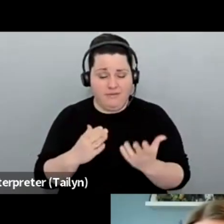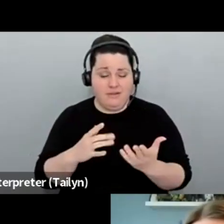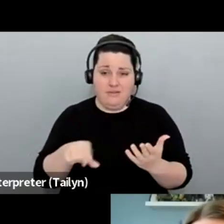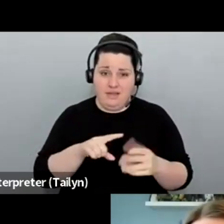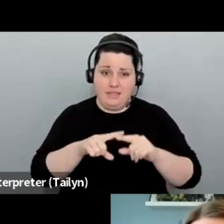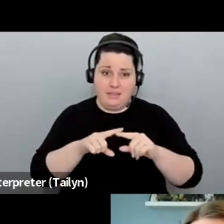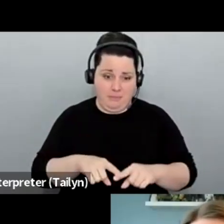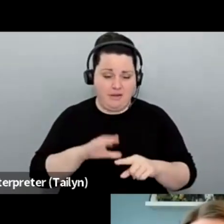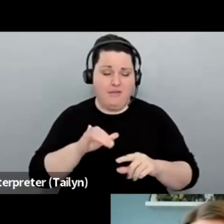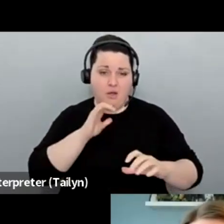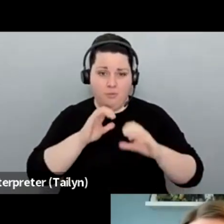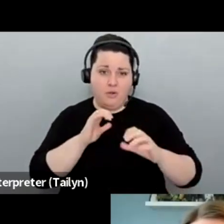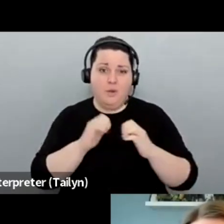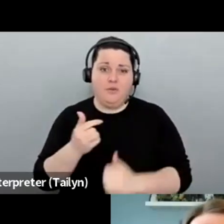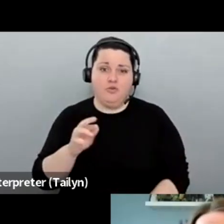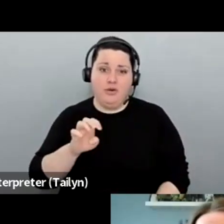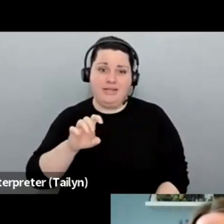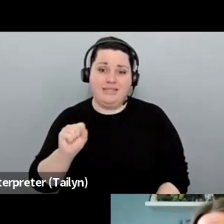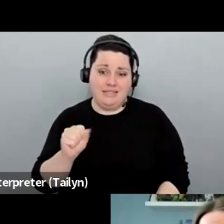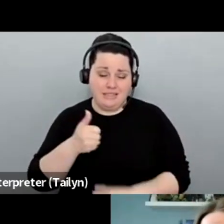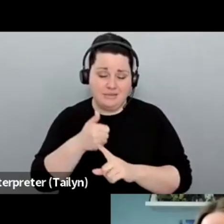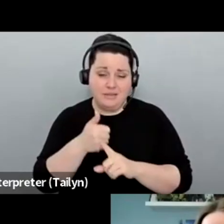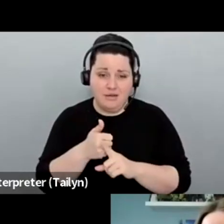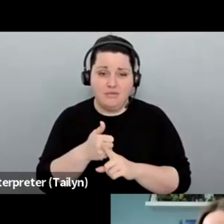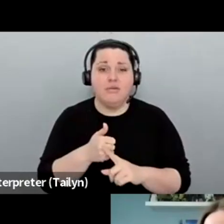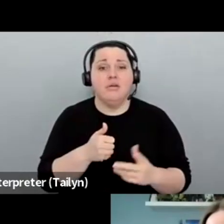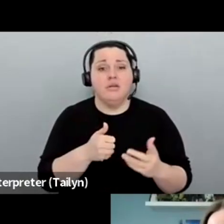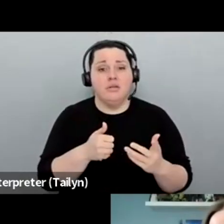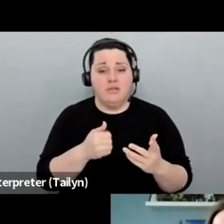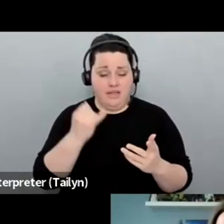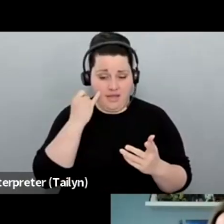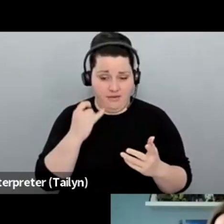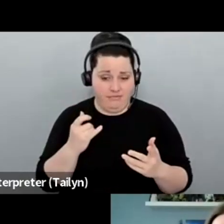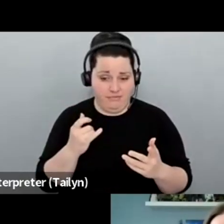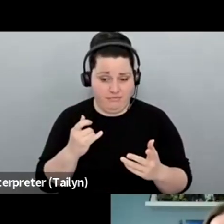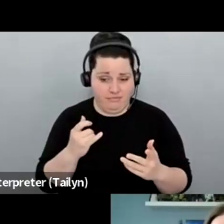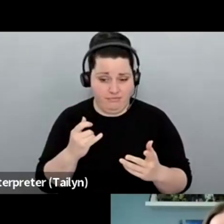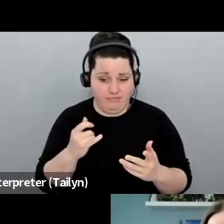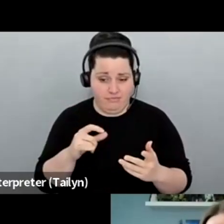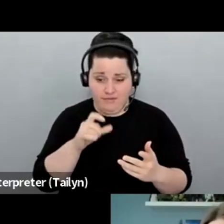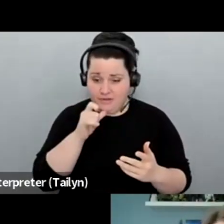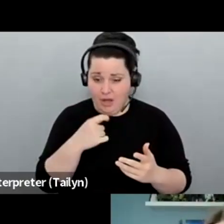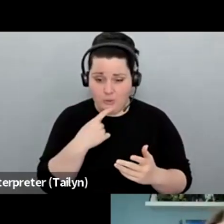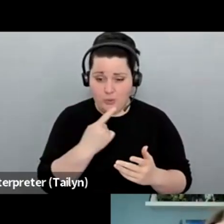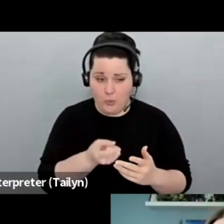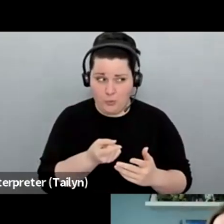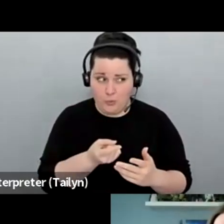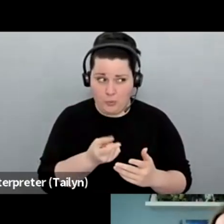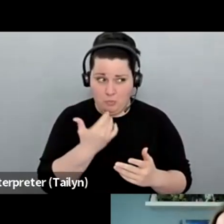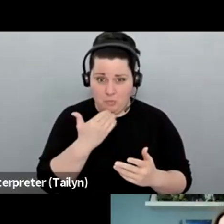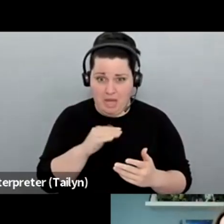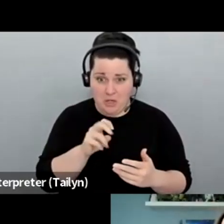that communication with the grantees themselves. So I would say if no one has told you there's been bad